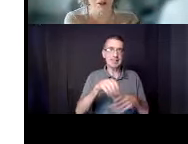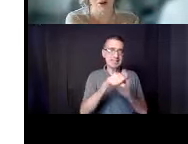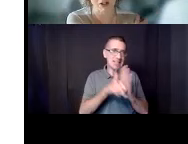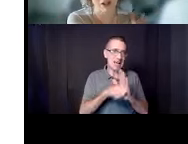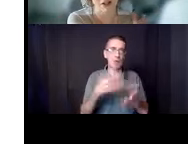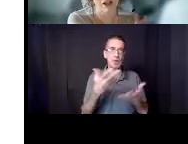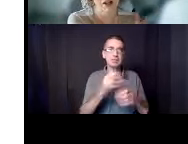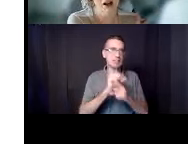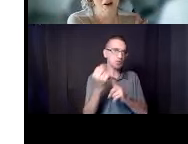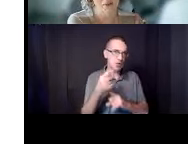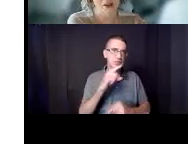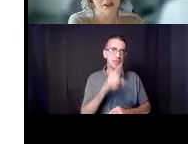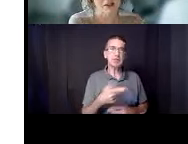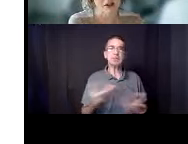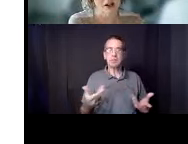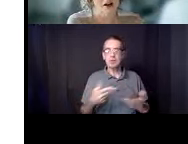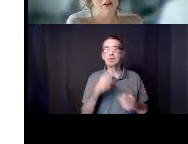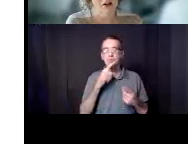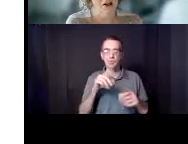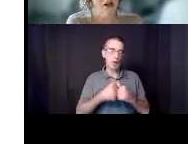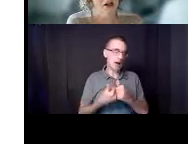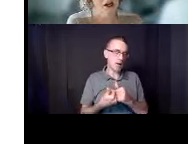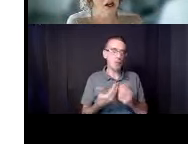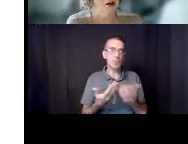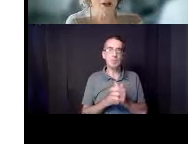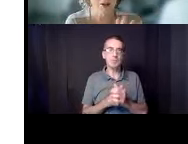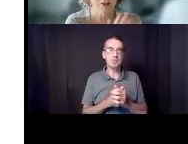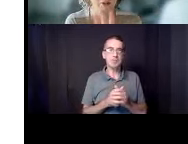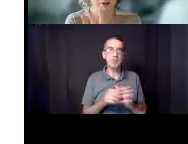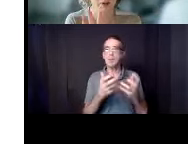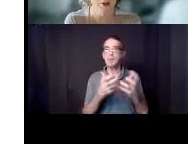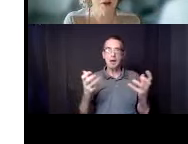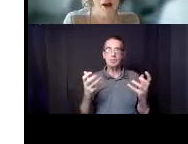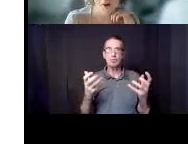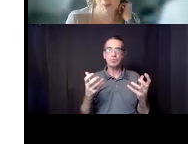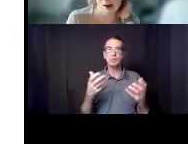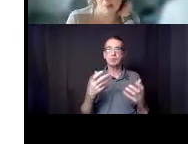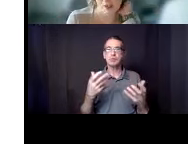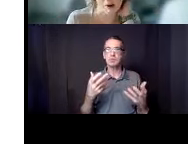your situation is as to how much